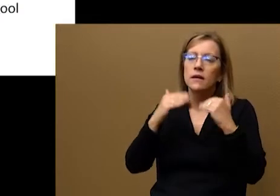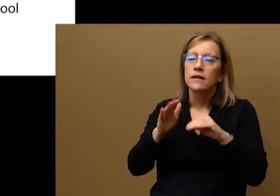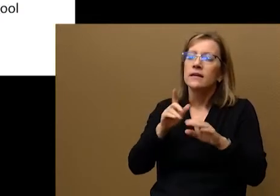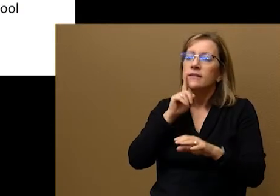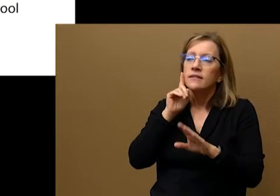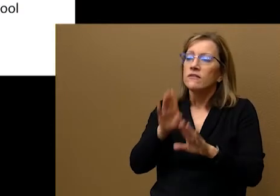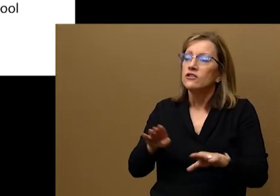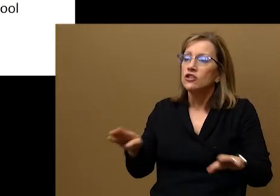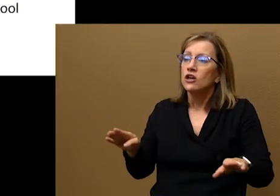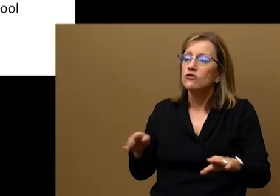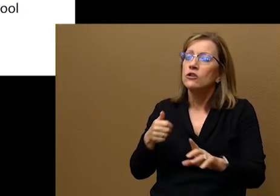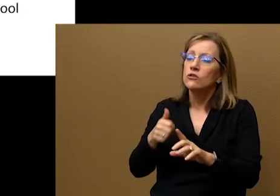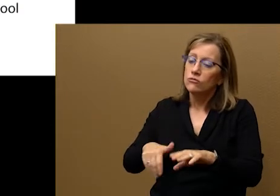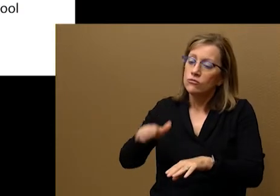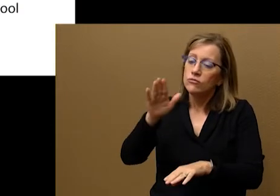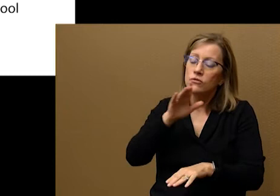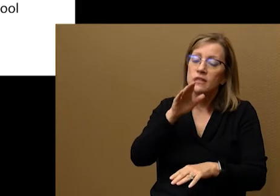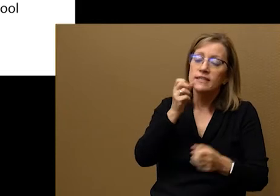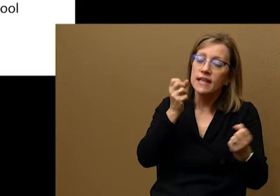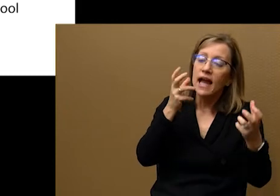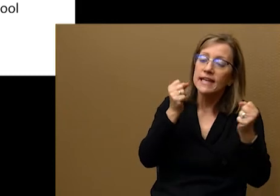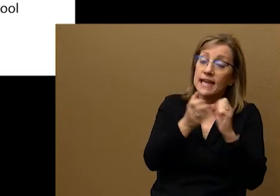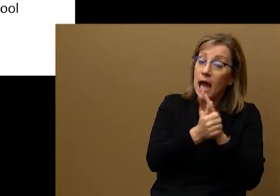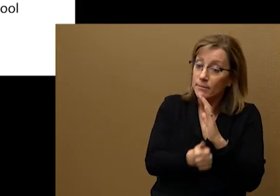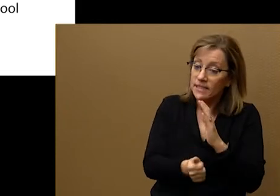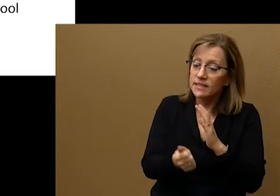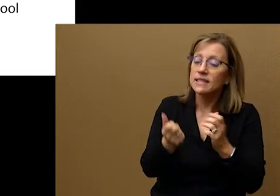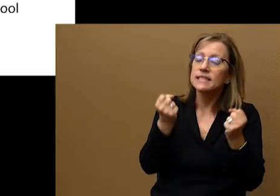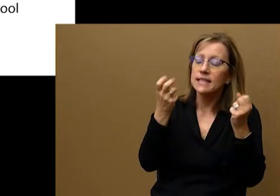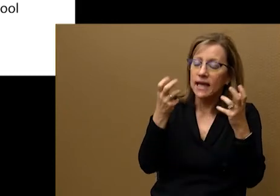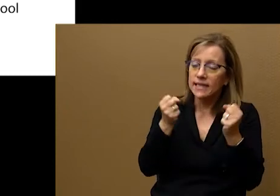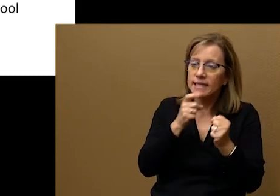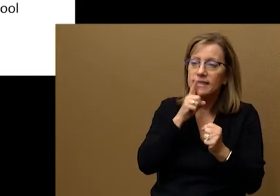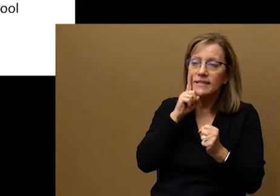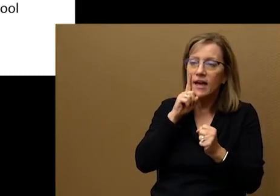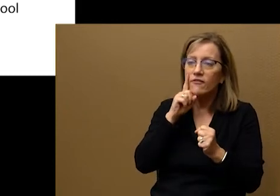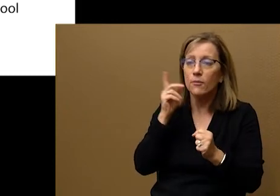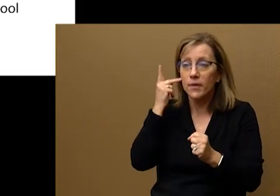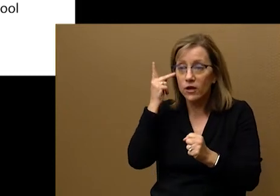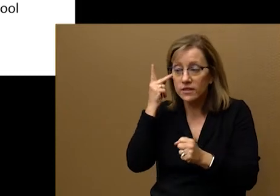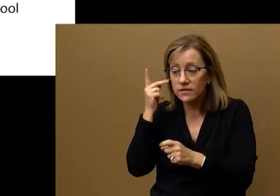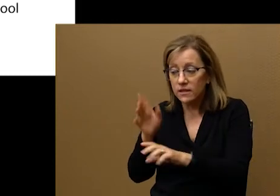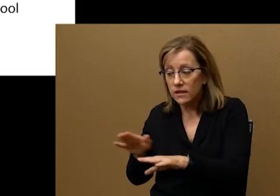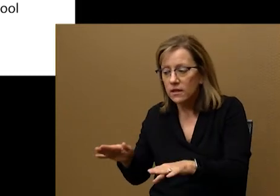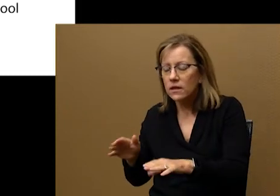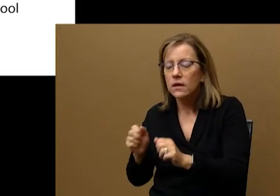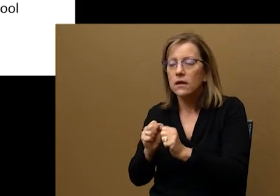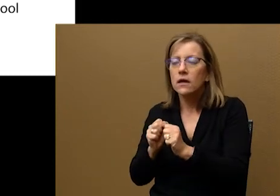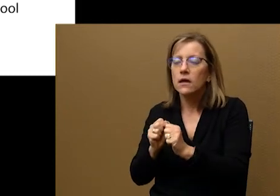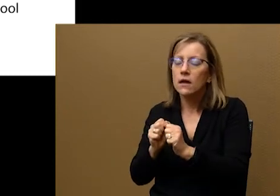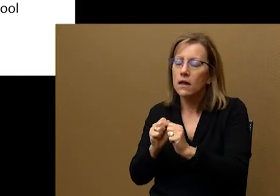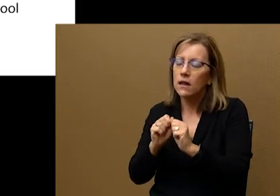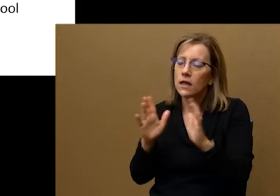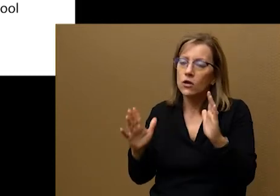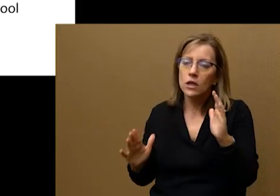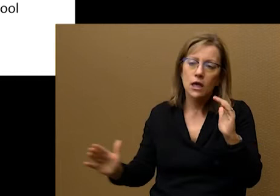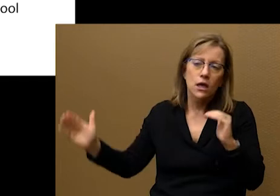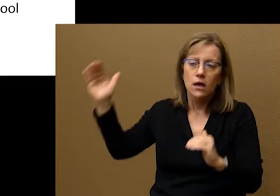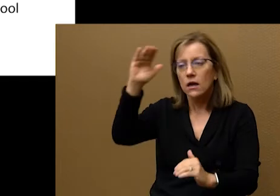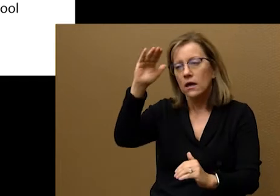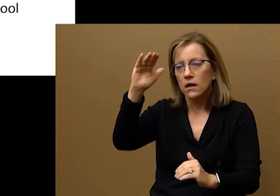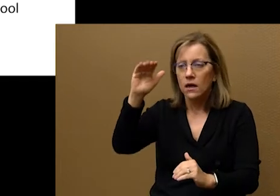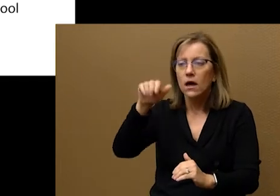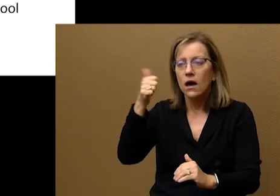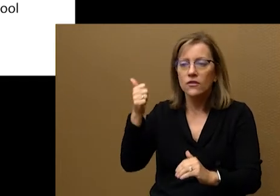children of signing deaf parents, I would say competently signing deaf parents, have a clear advantage over other deaf